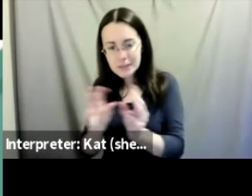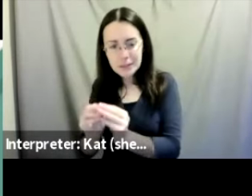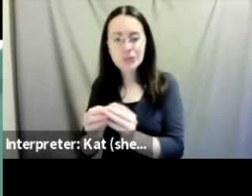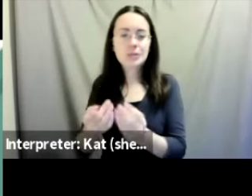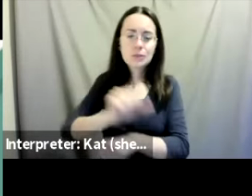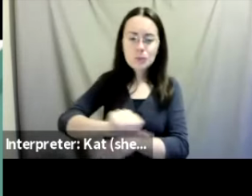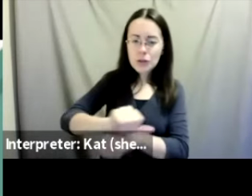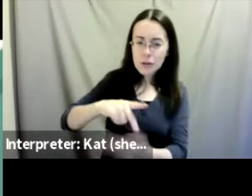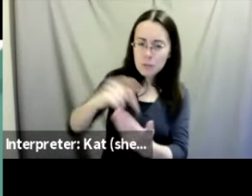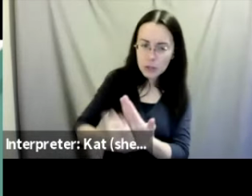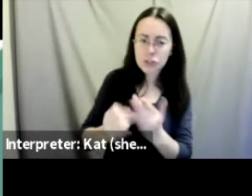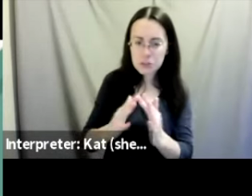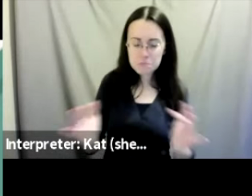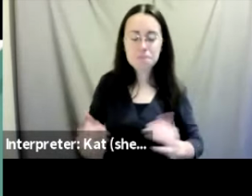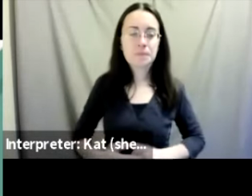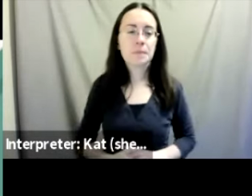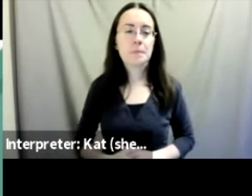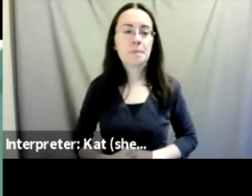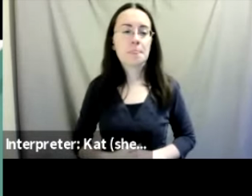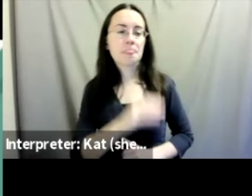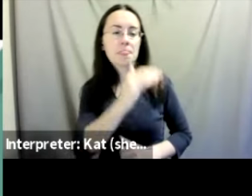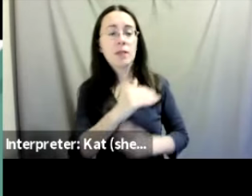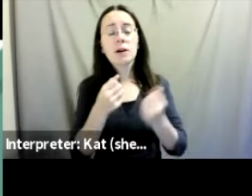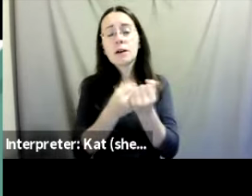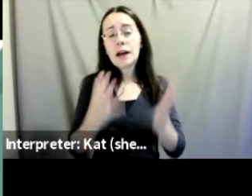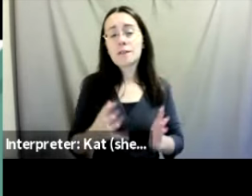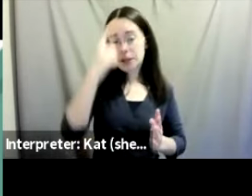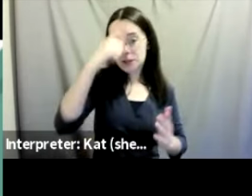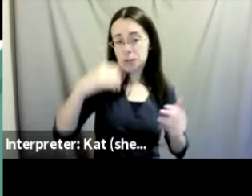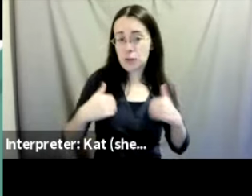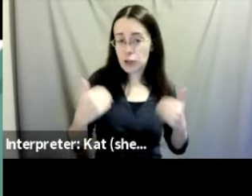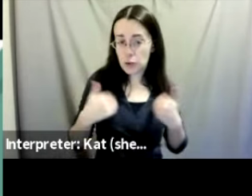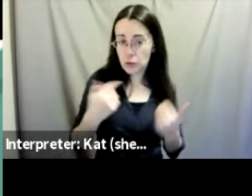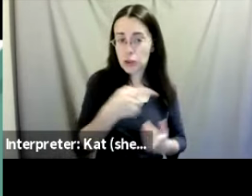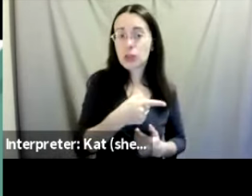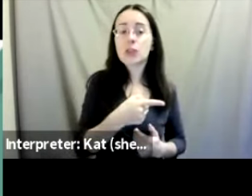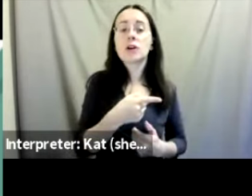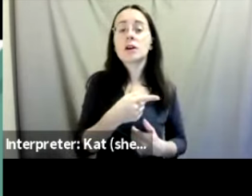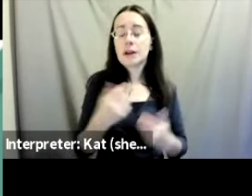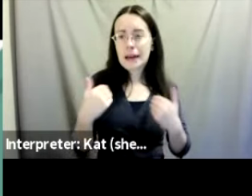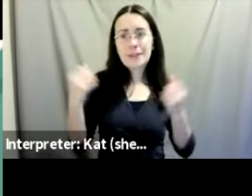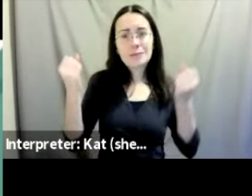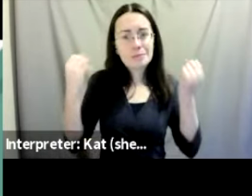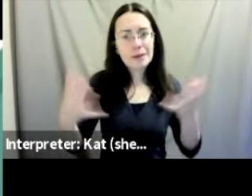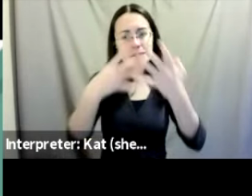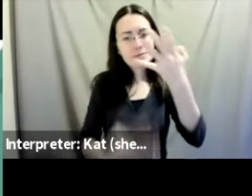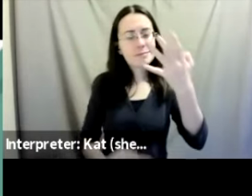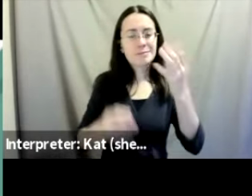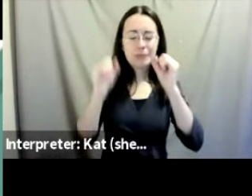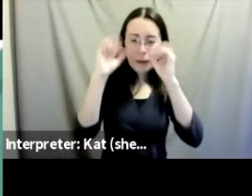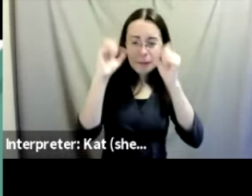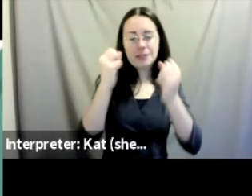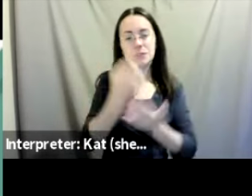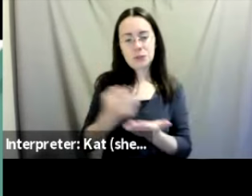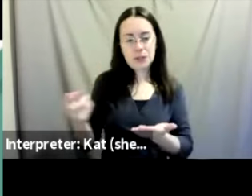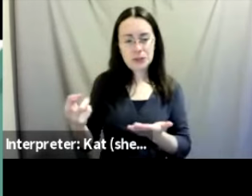project. Also, Advocates for Youth has a bunch of amazing resources. But this one in particular